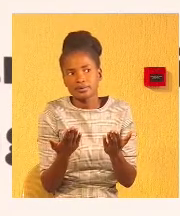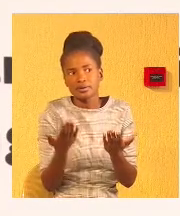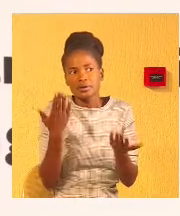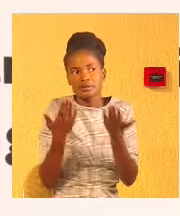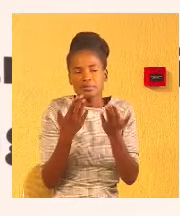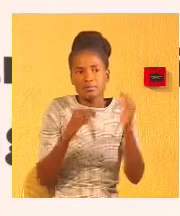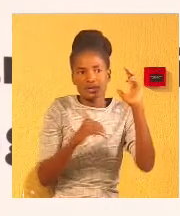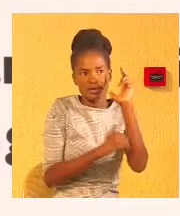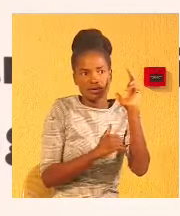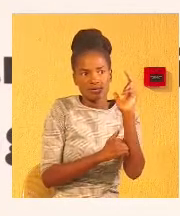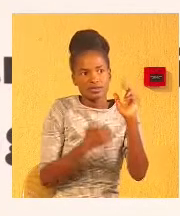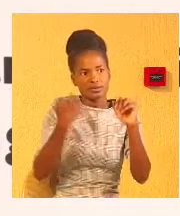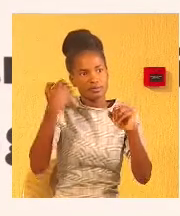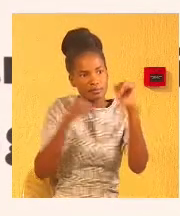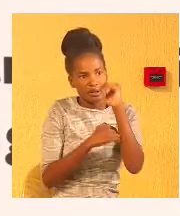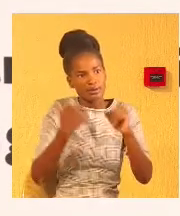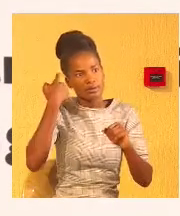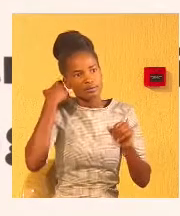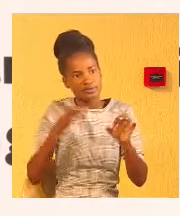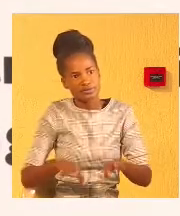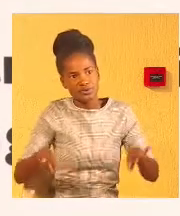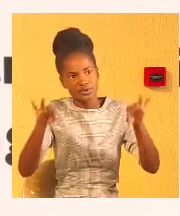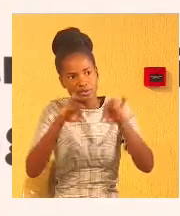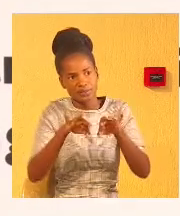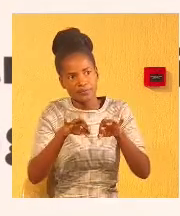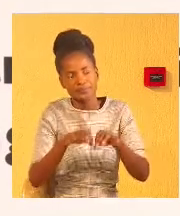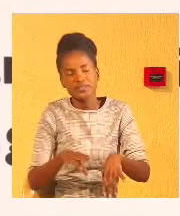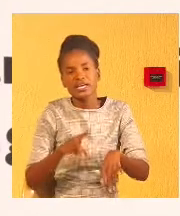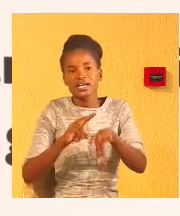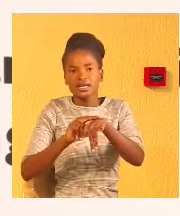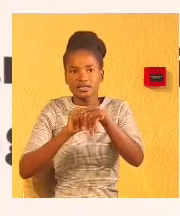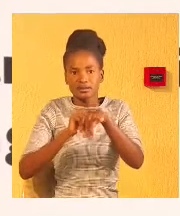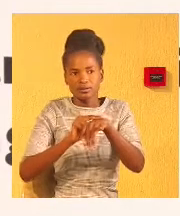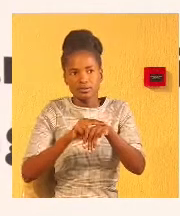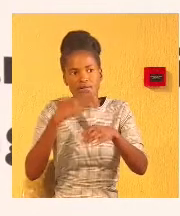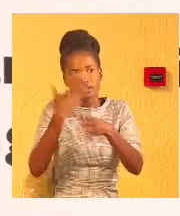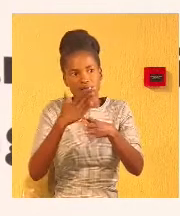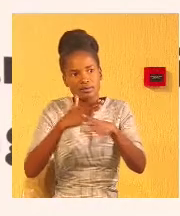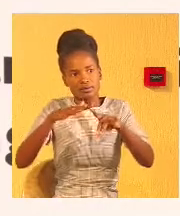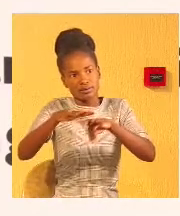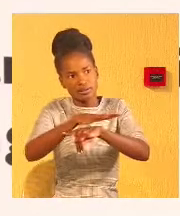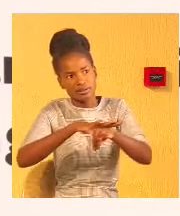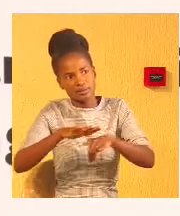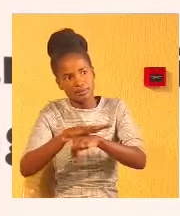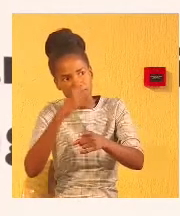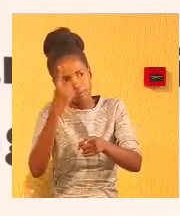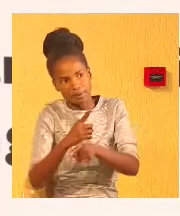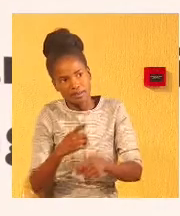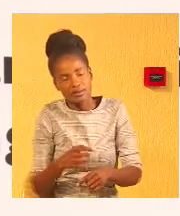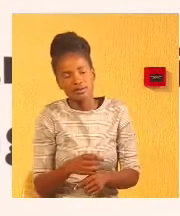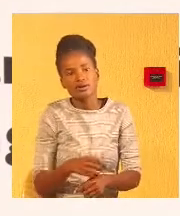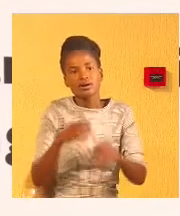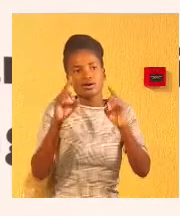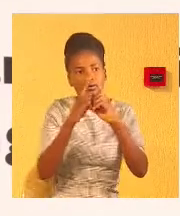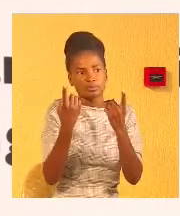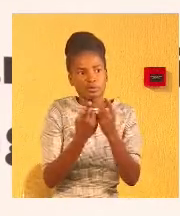extension offices, to our state veterinarian offices, to the offices of rural water supply,